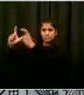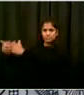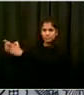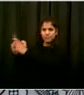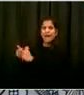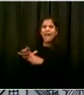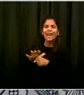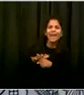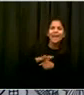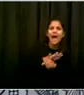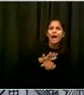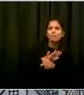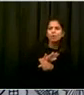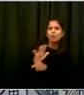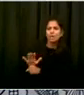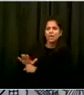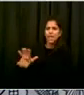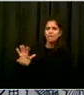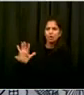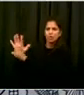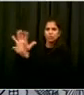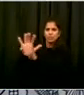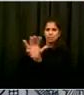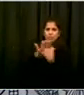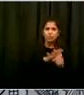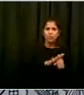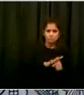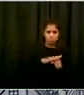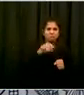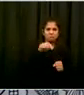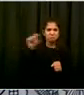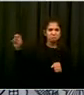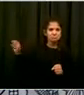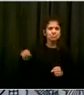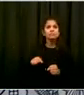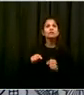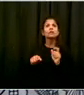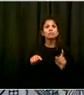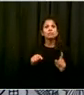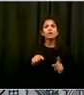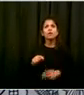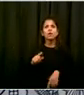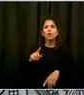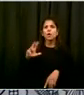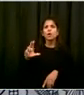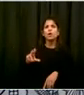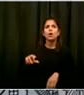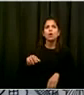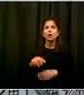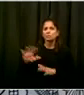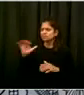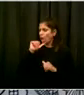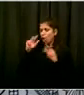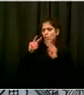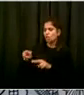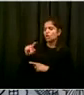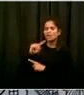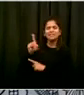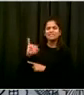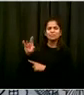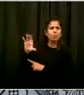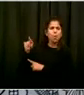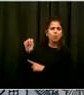and what the state has put forward is cluster areas, color-coded, Southern Brooklyn is one, two